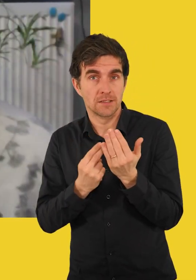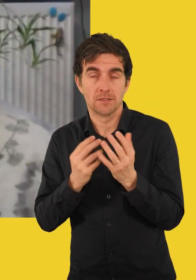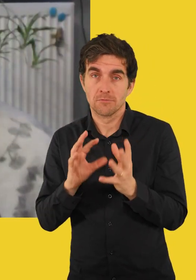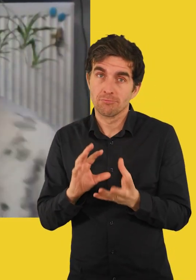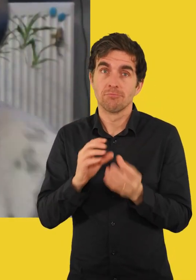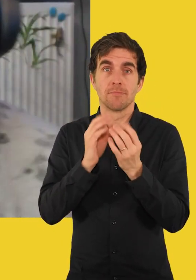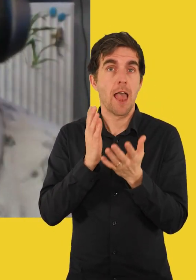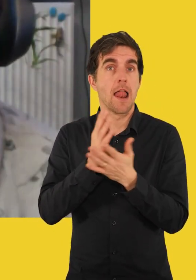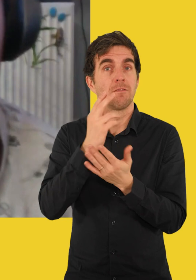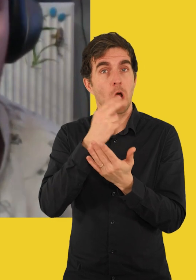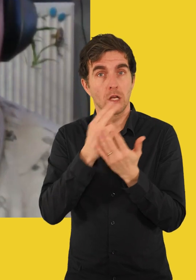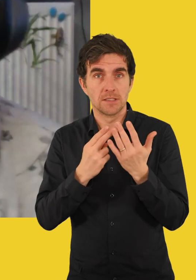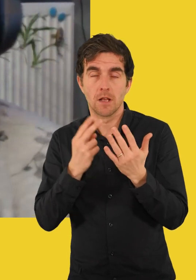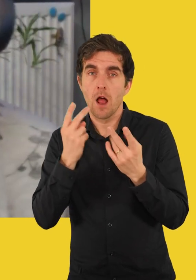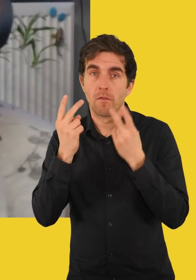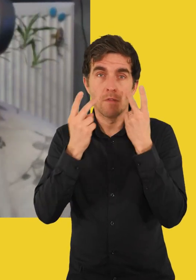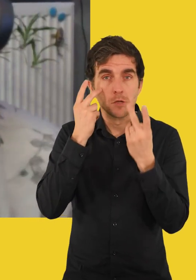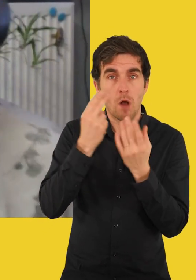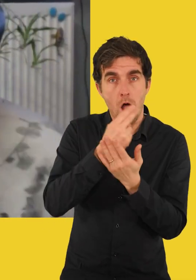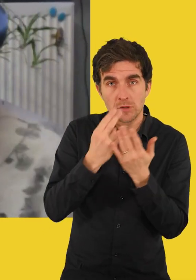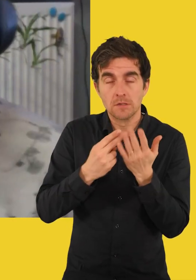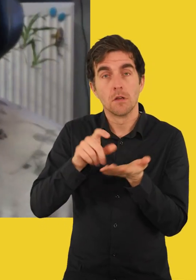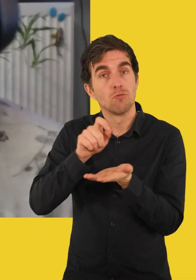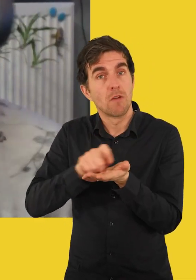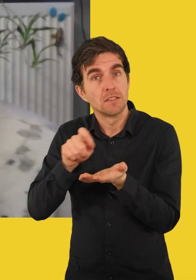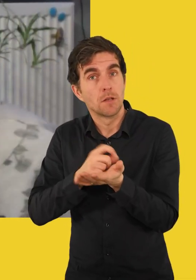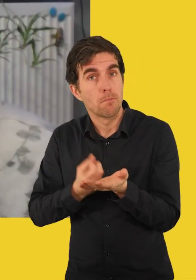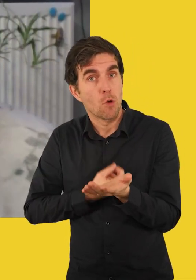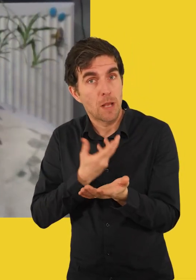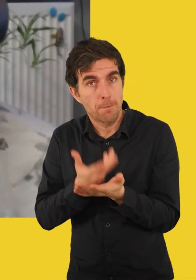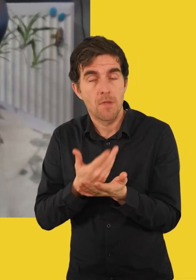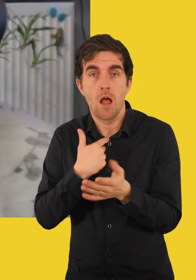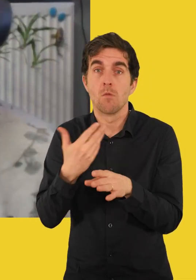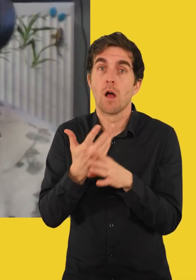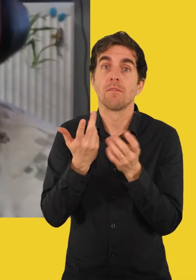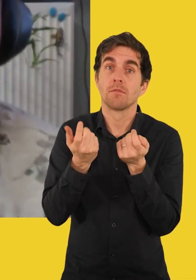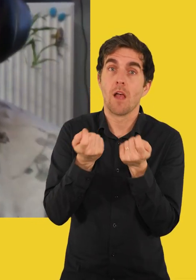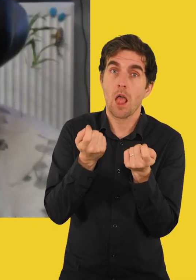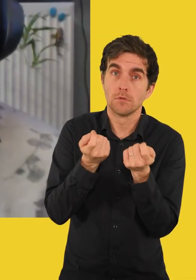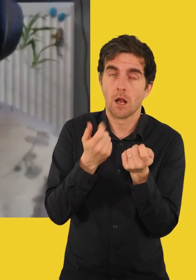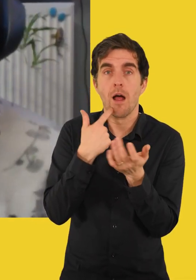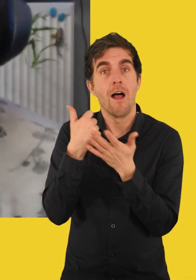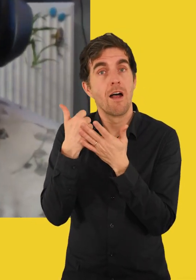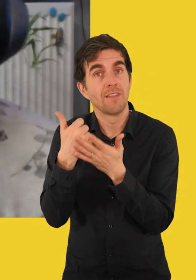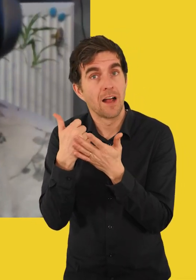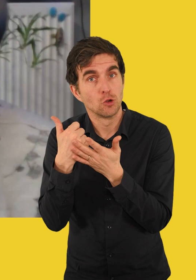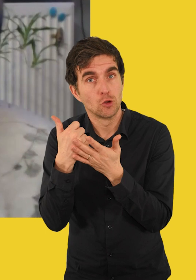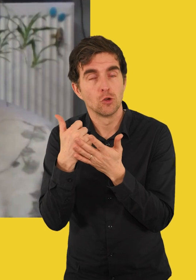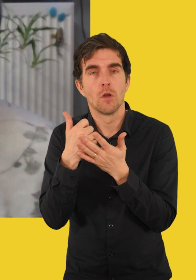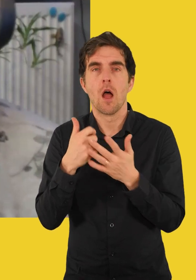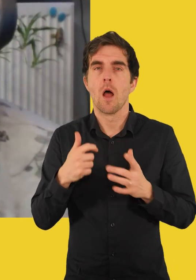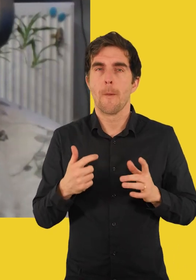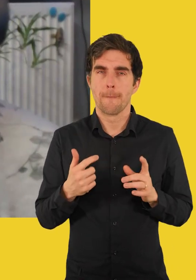artist making live art, visual art, and writing poetry. And I work as a facilitator and an advocate. And